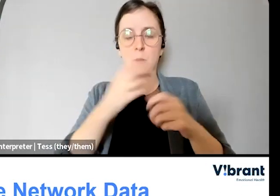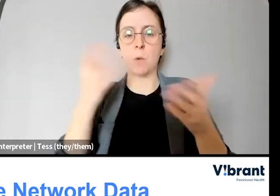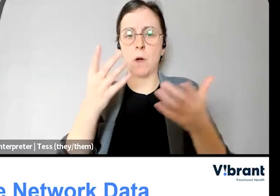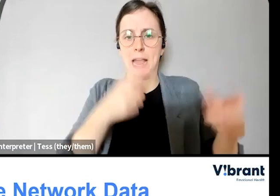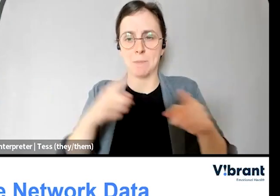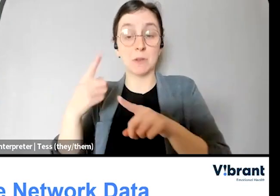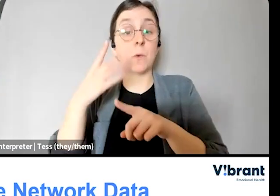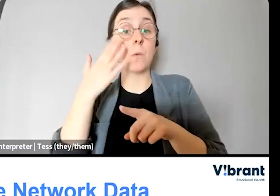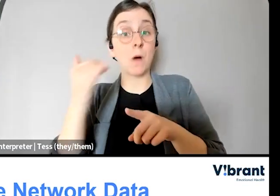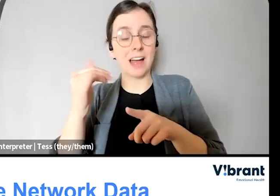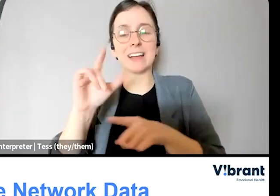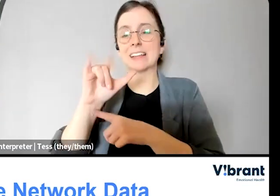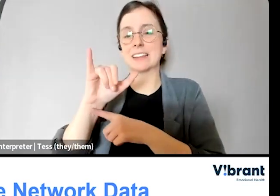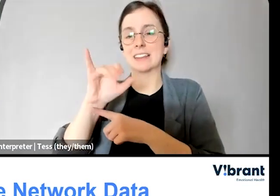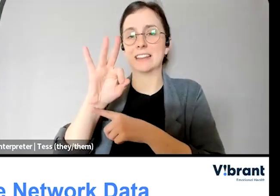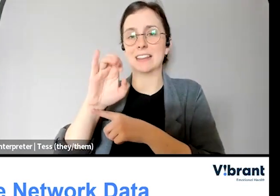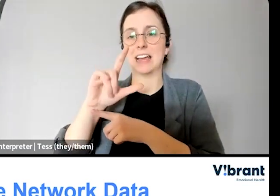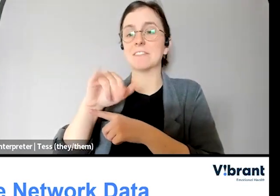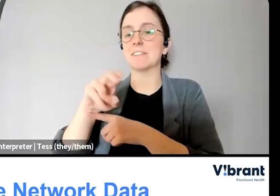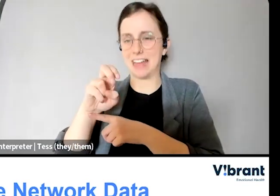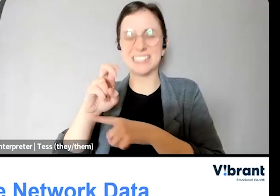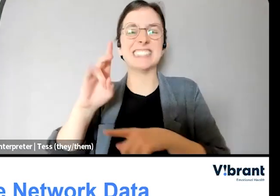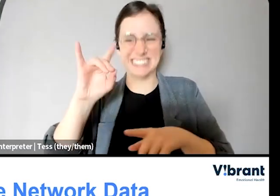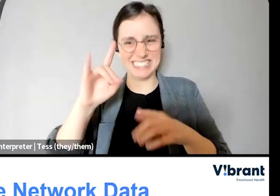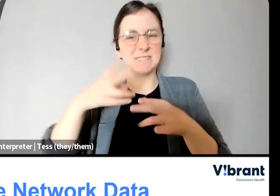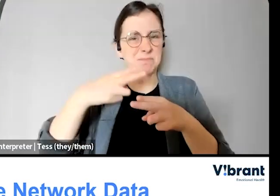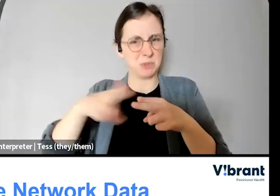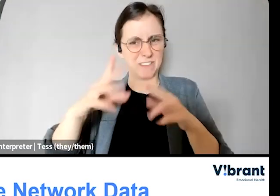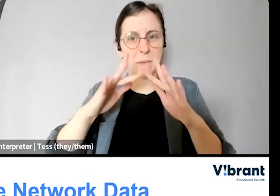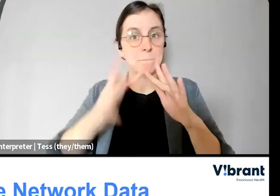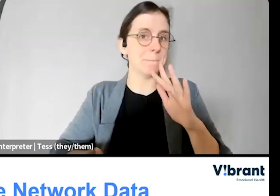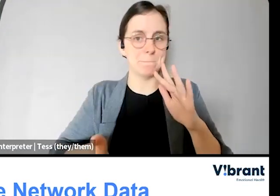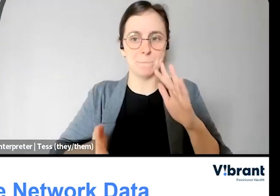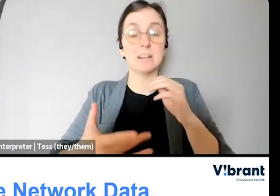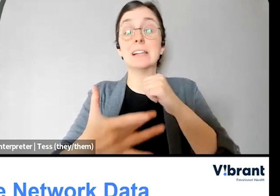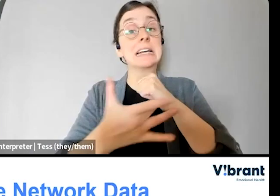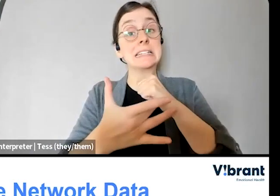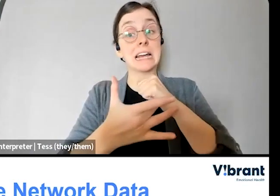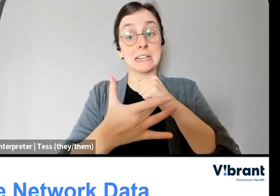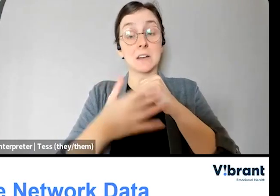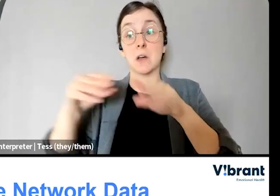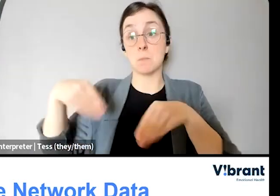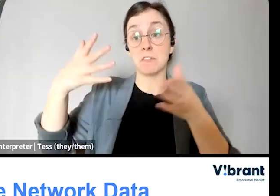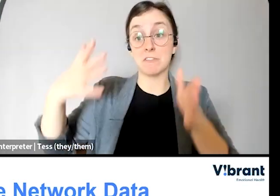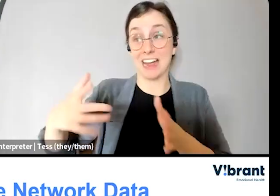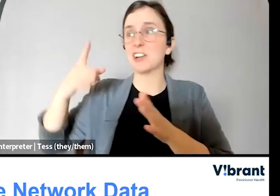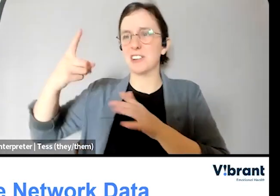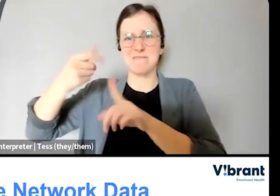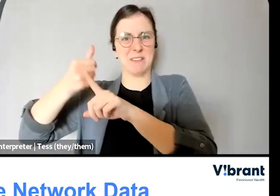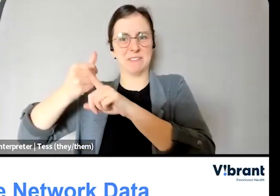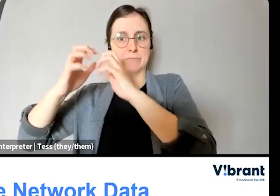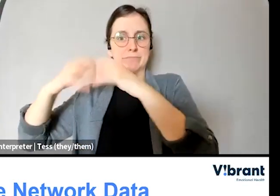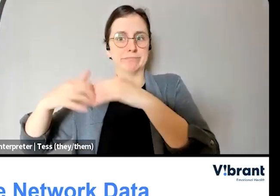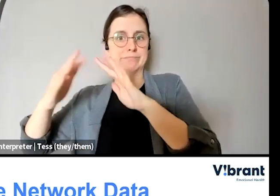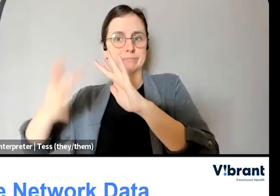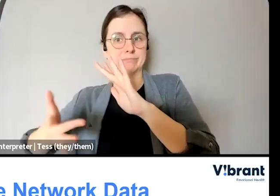did experience a brief outage. The technology provider did experience a brief outage. And so from